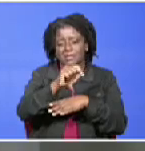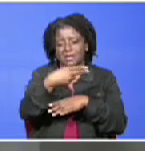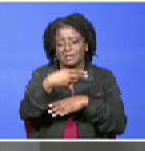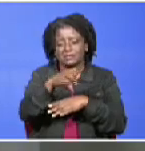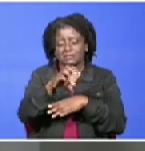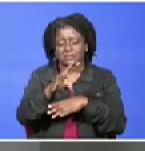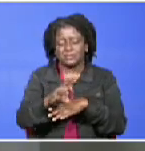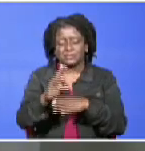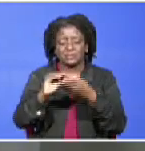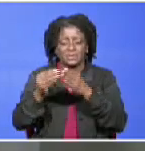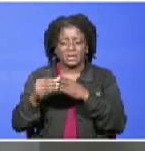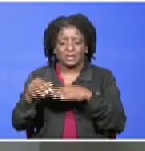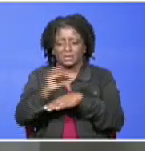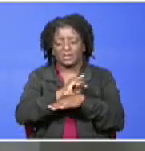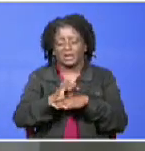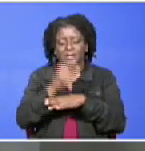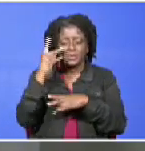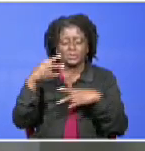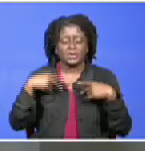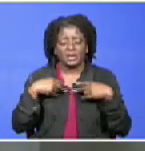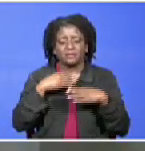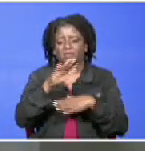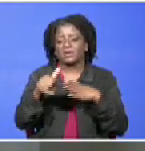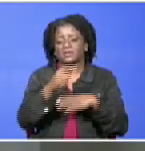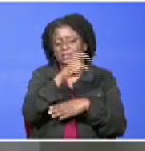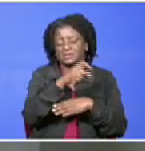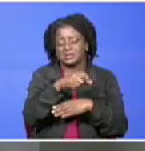and agencies to cause that center to function.